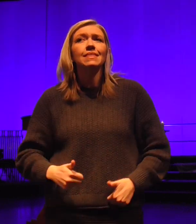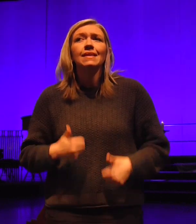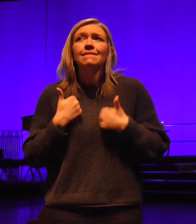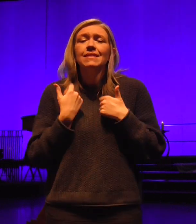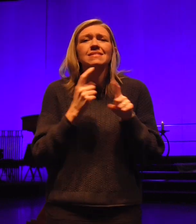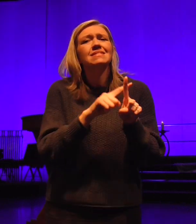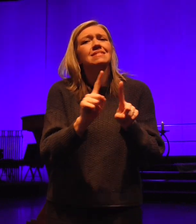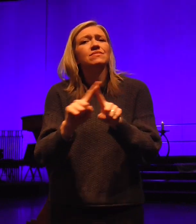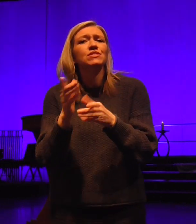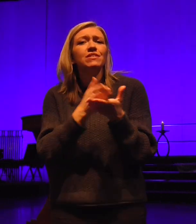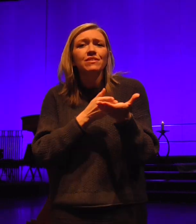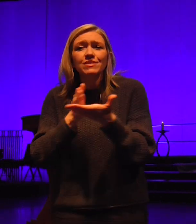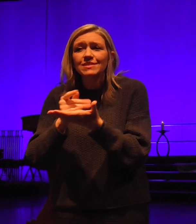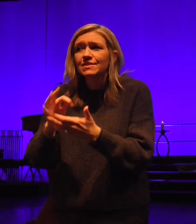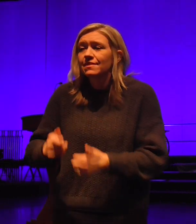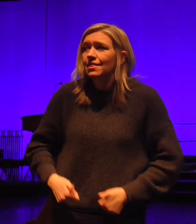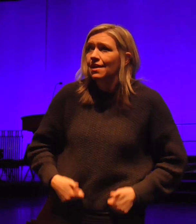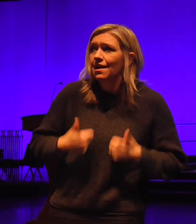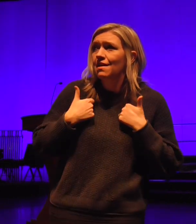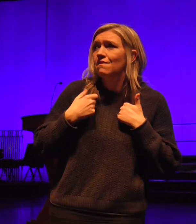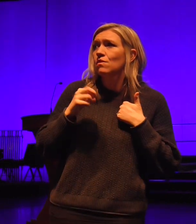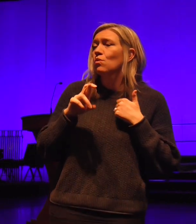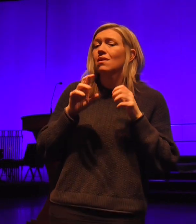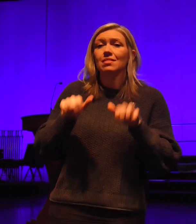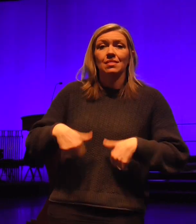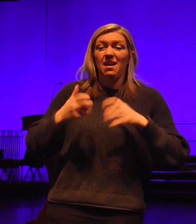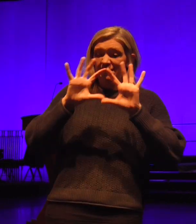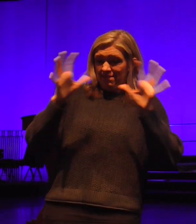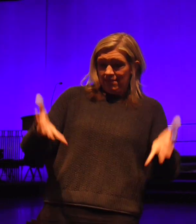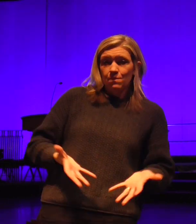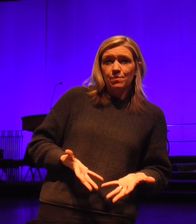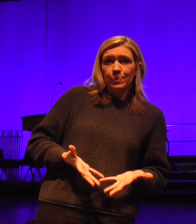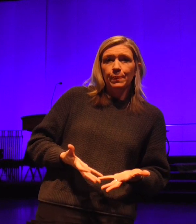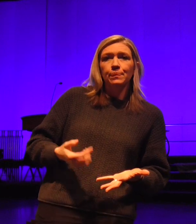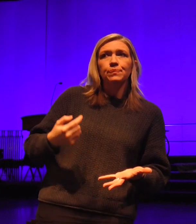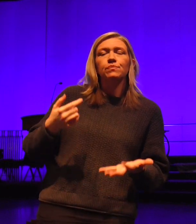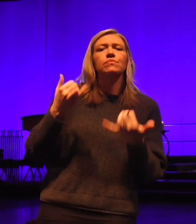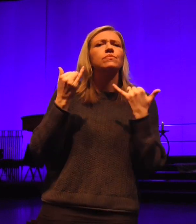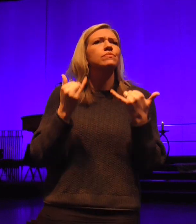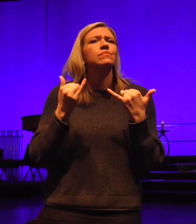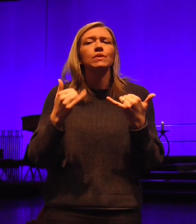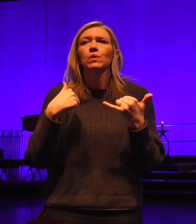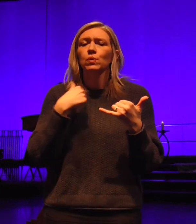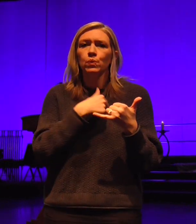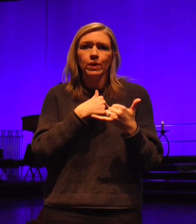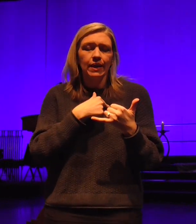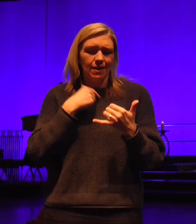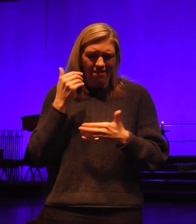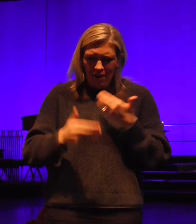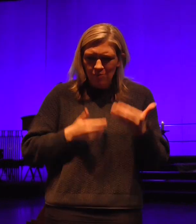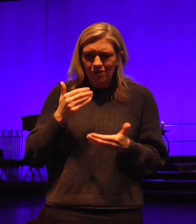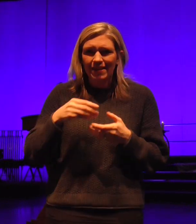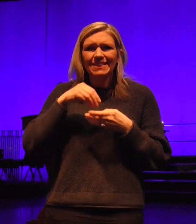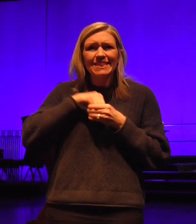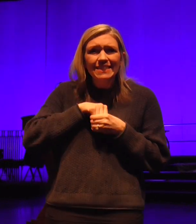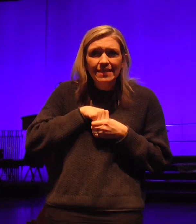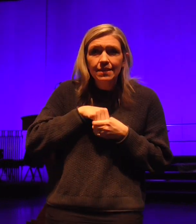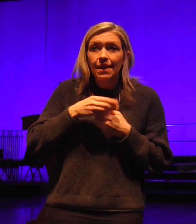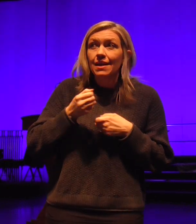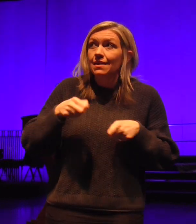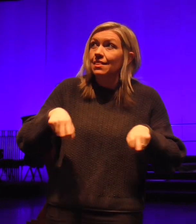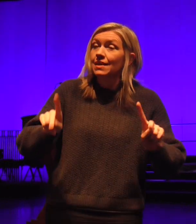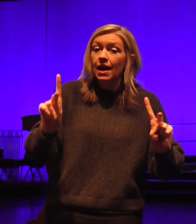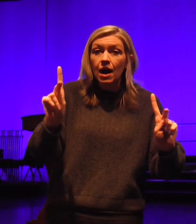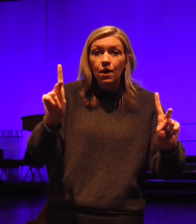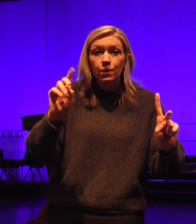of our life or in our life in total, we now operate in and allow